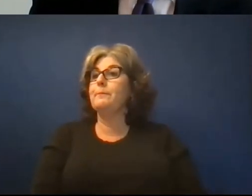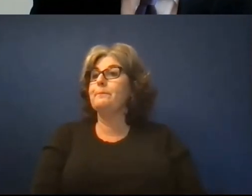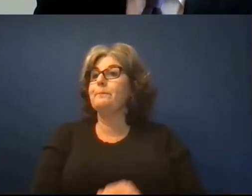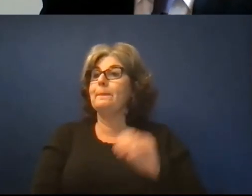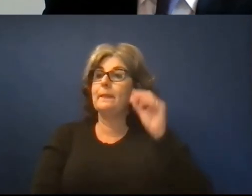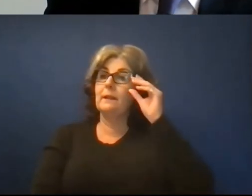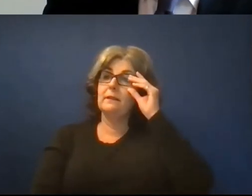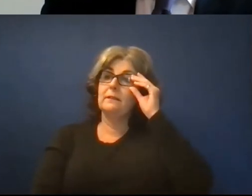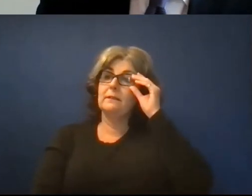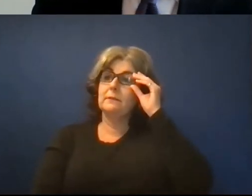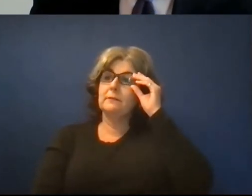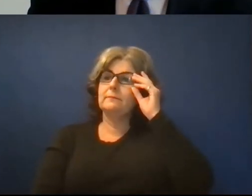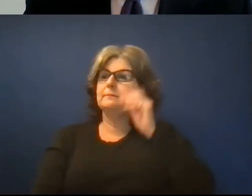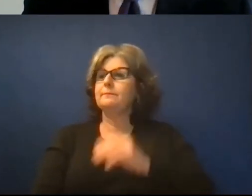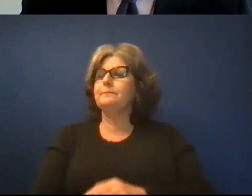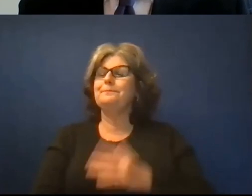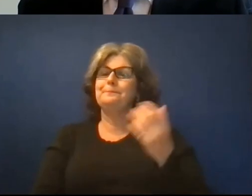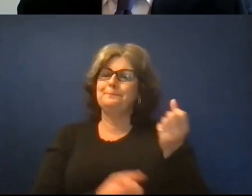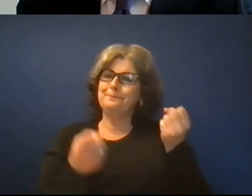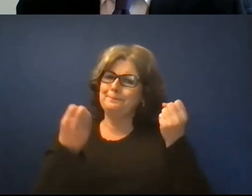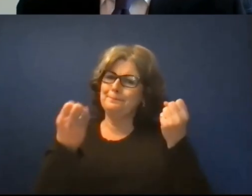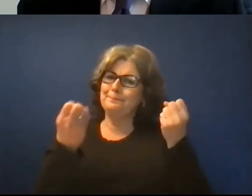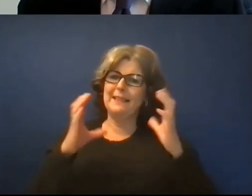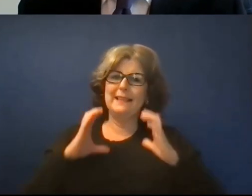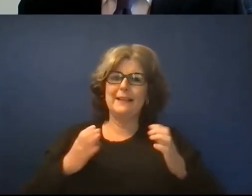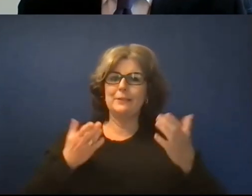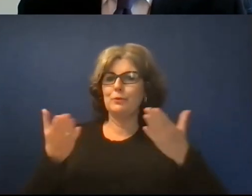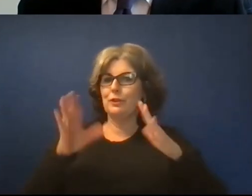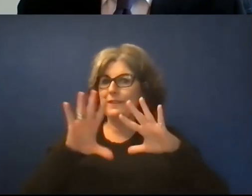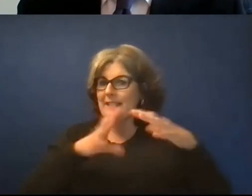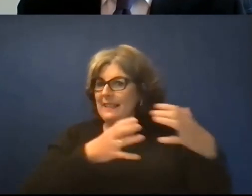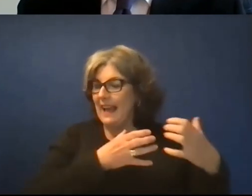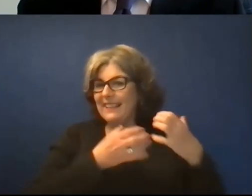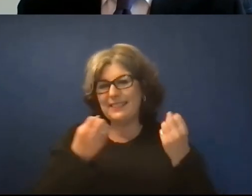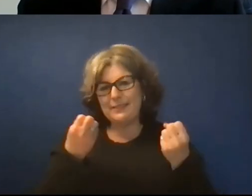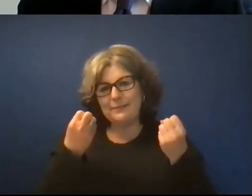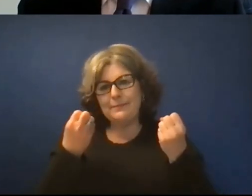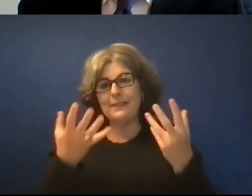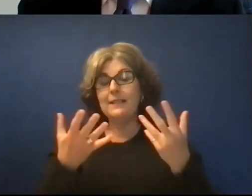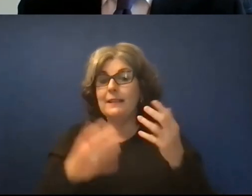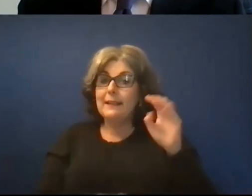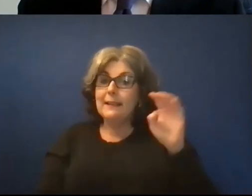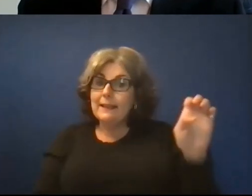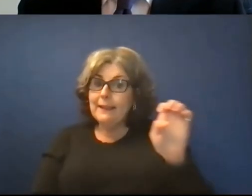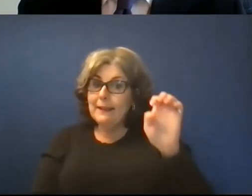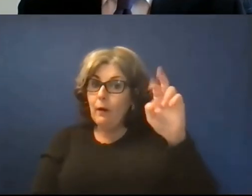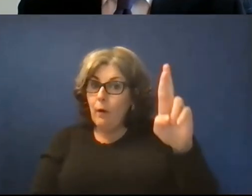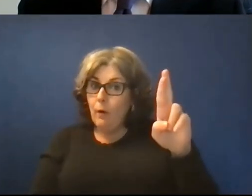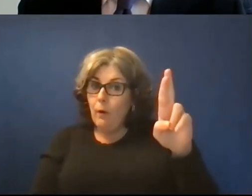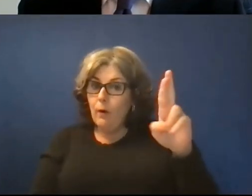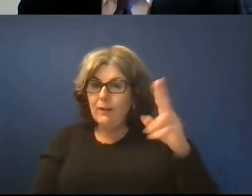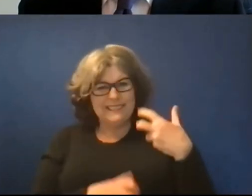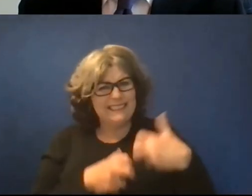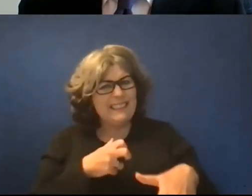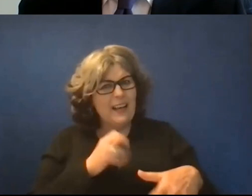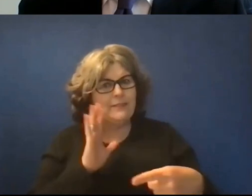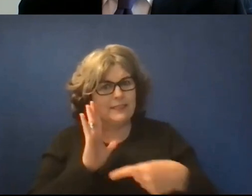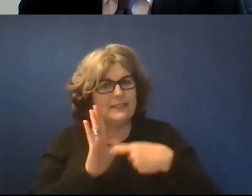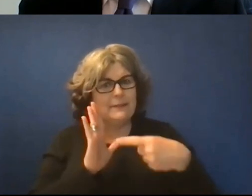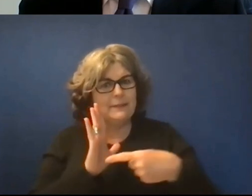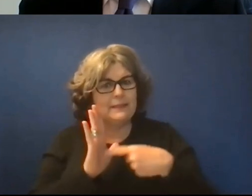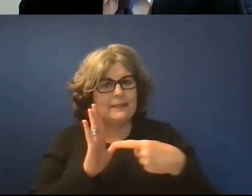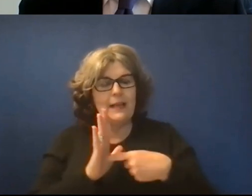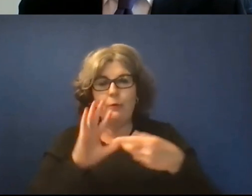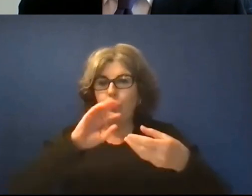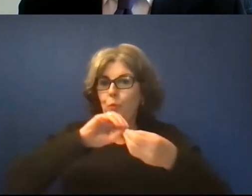That's a really good question. We have a lot of customer service classes about that, especially in the ER. That's sometimes hard to do with